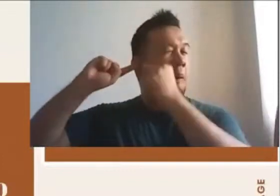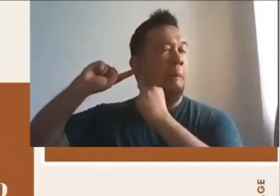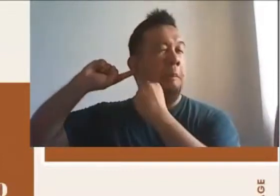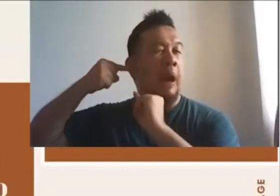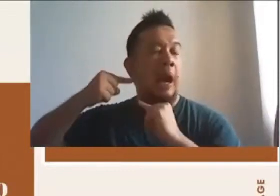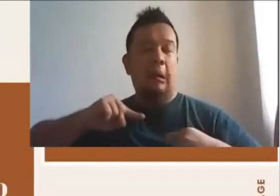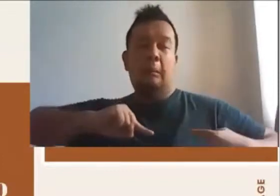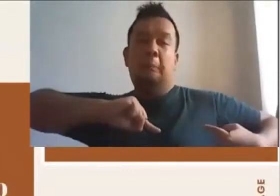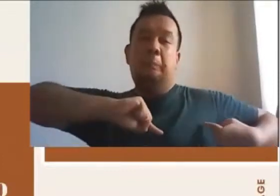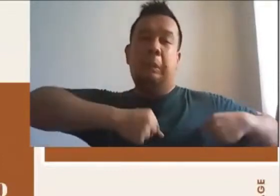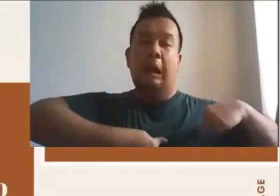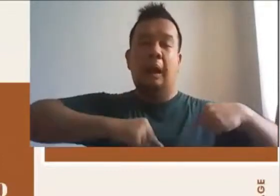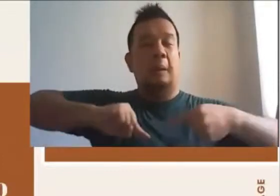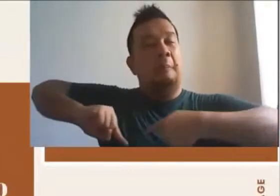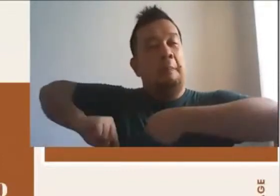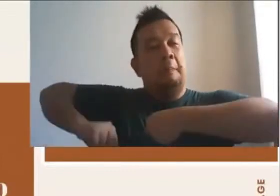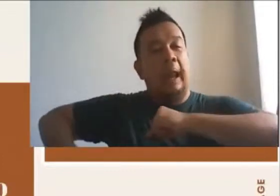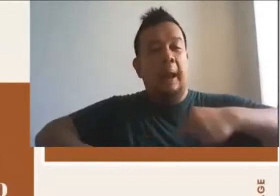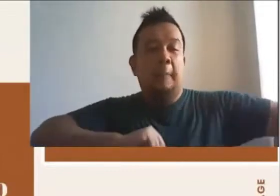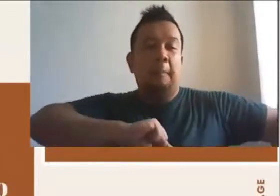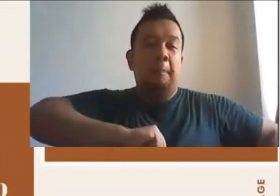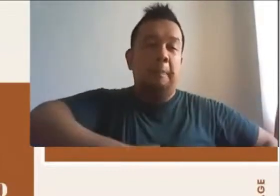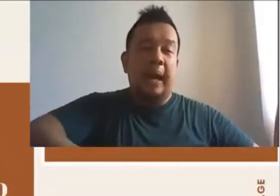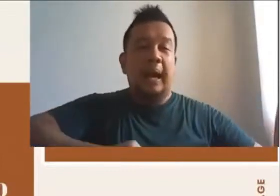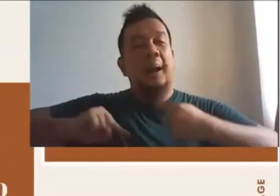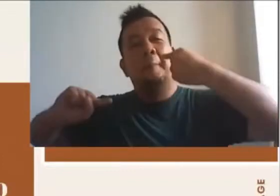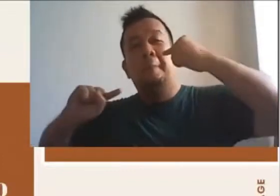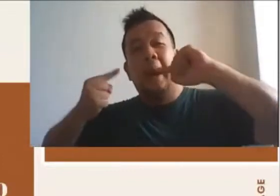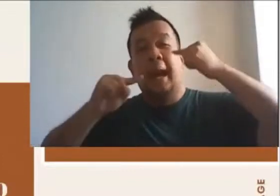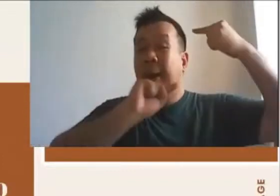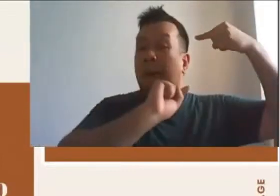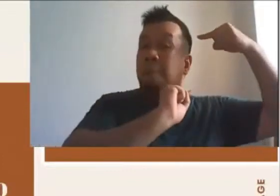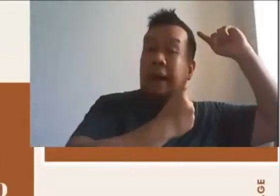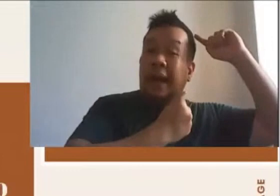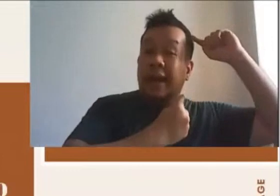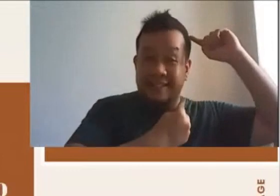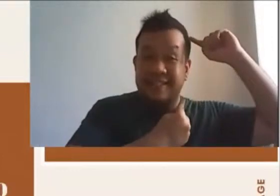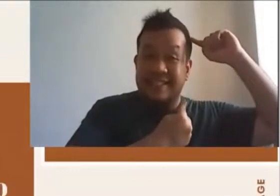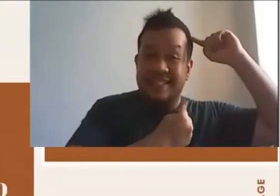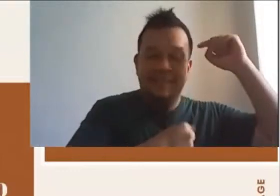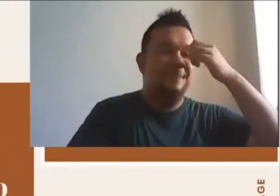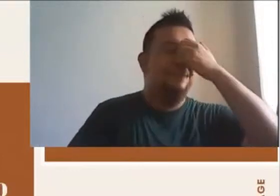wherever the pain is located. Next, feel.